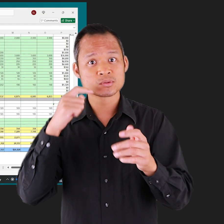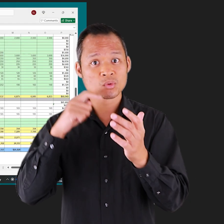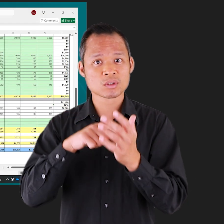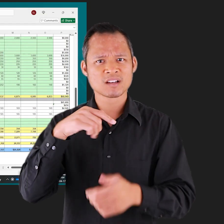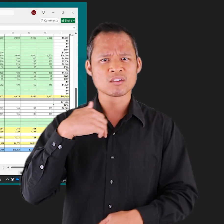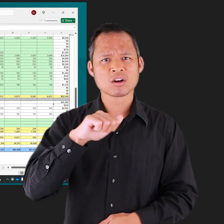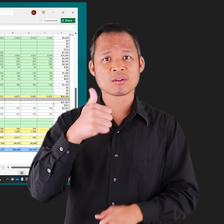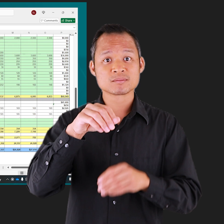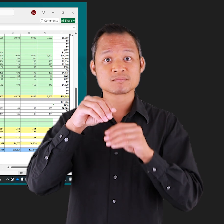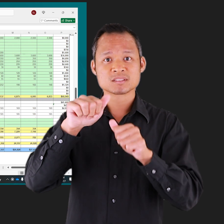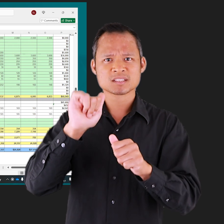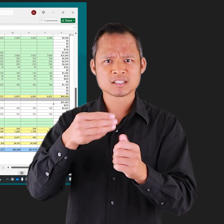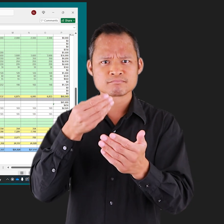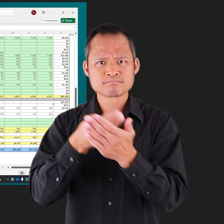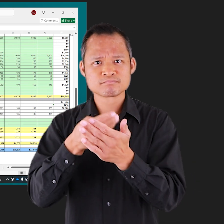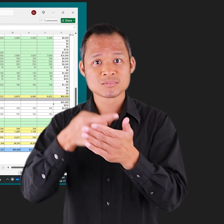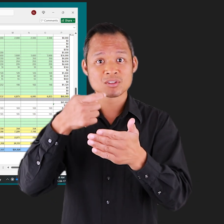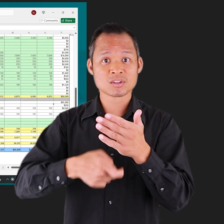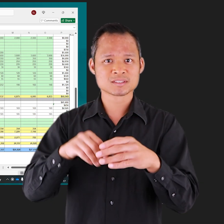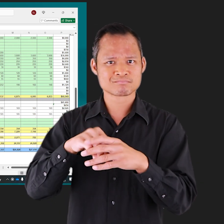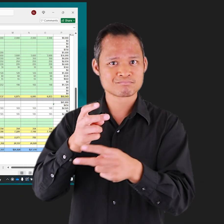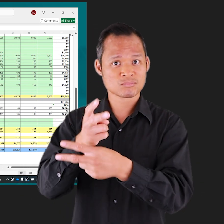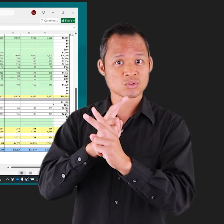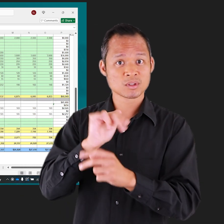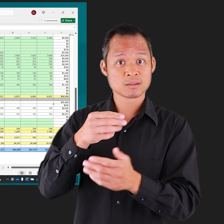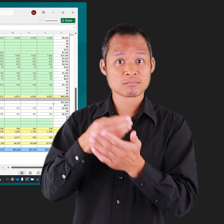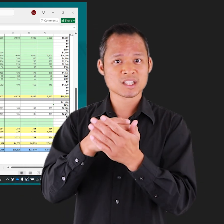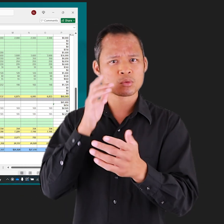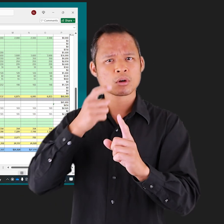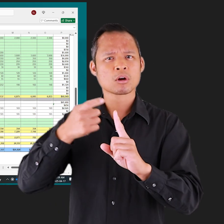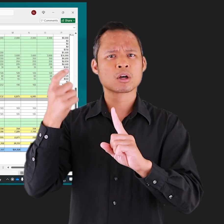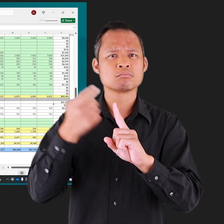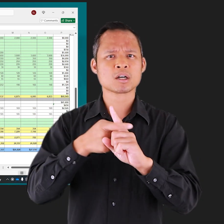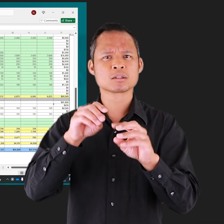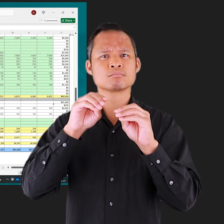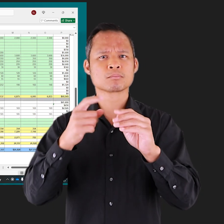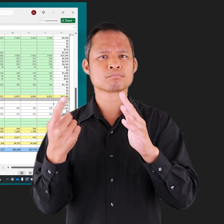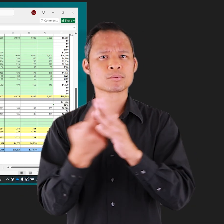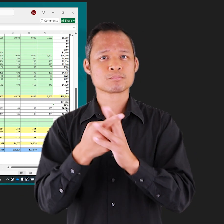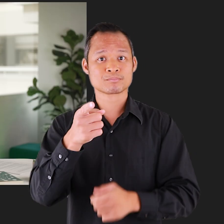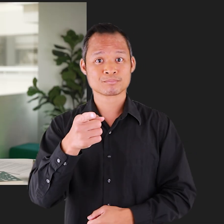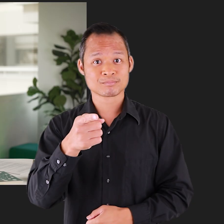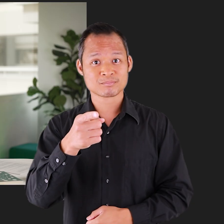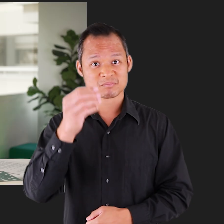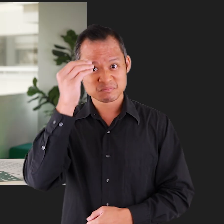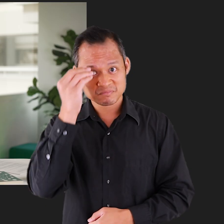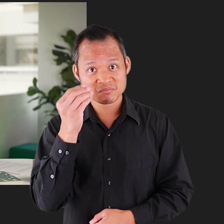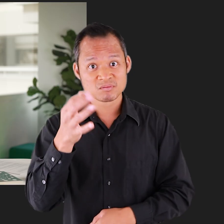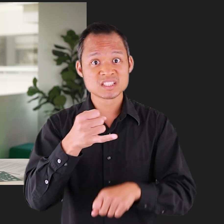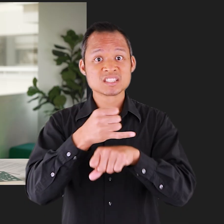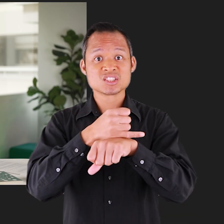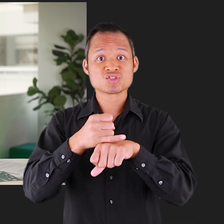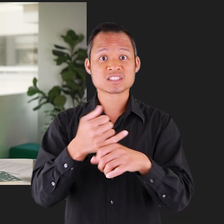you will notice under Other Disbursements, all your financial costs in borrowing money are automatically inputted. The interest at this time